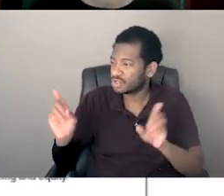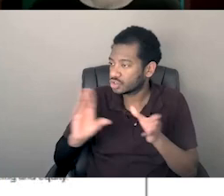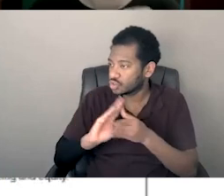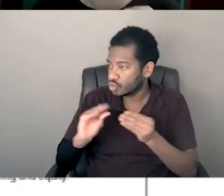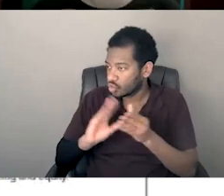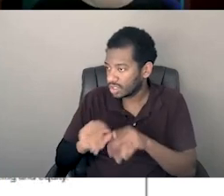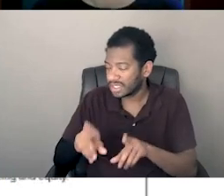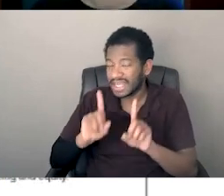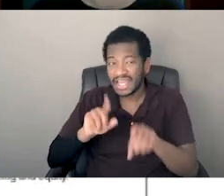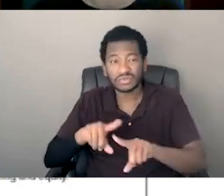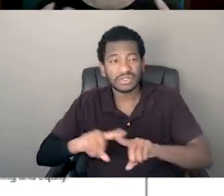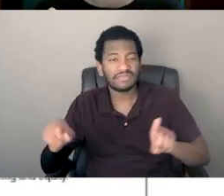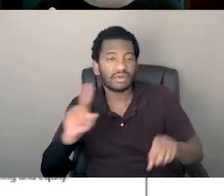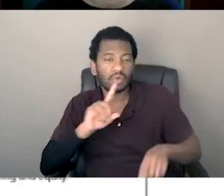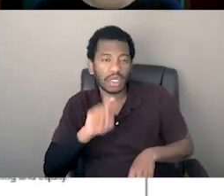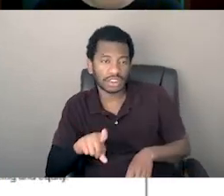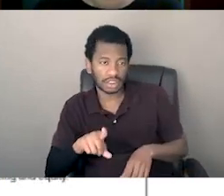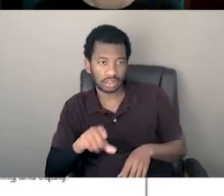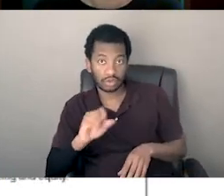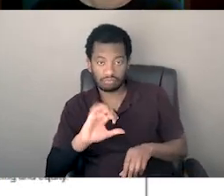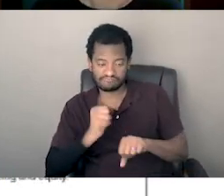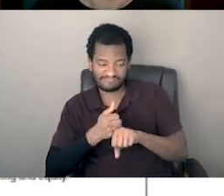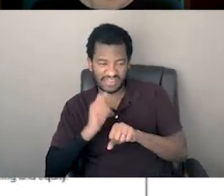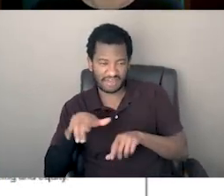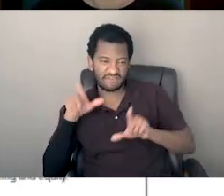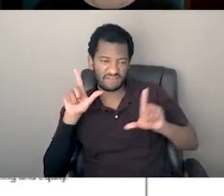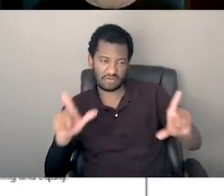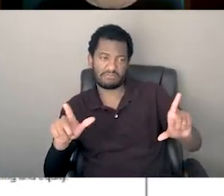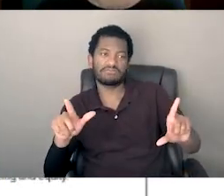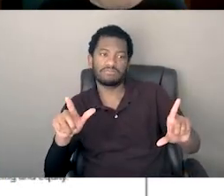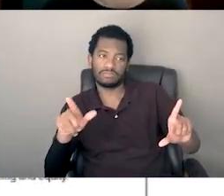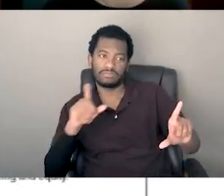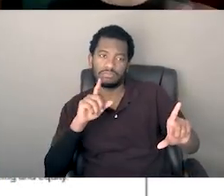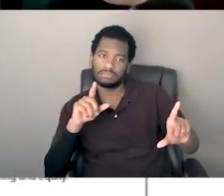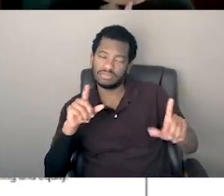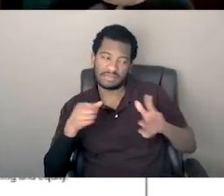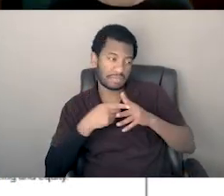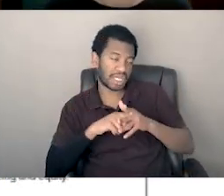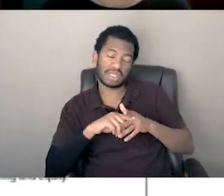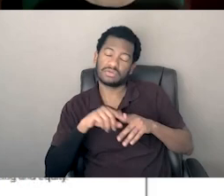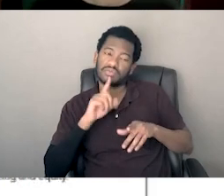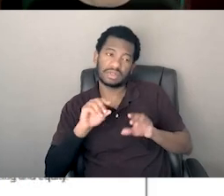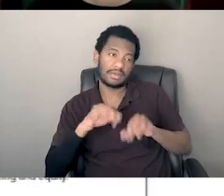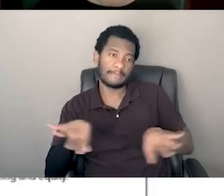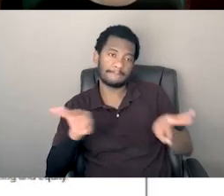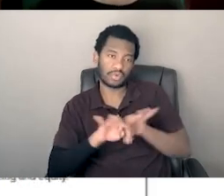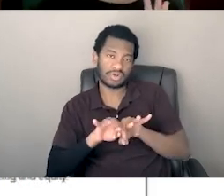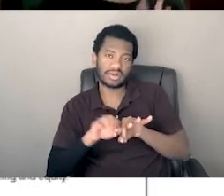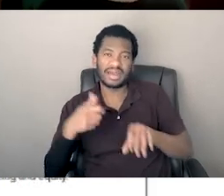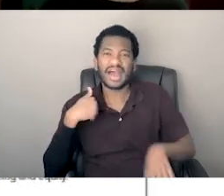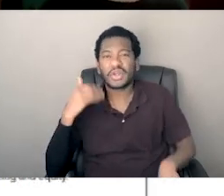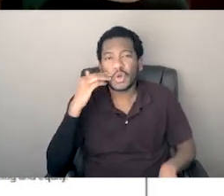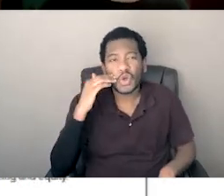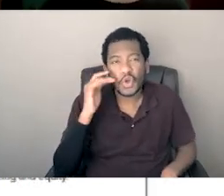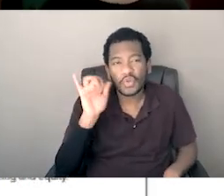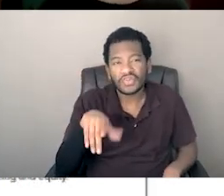And so setting up that framing is really important up front. In the toolkit, there is an example. I know you can't read the text here, but